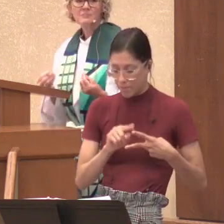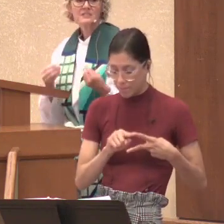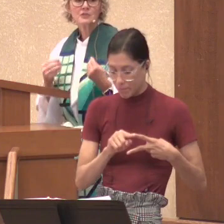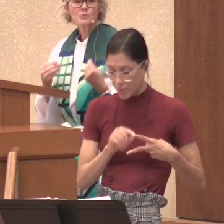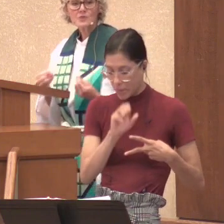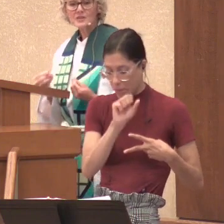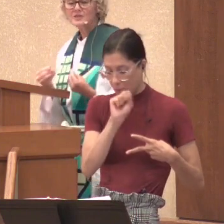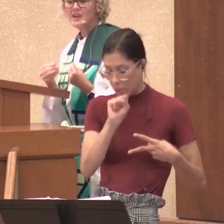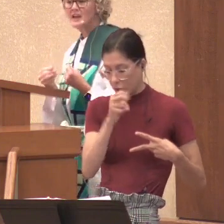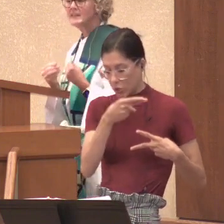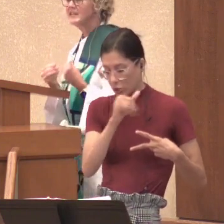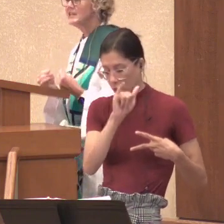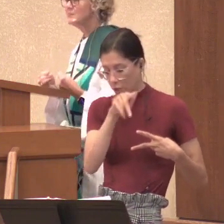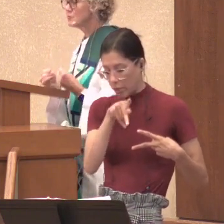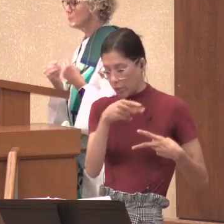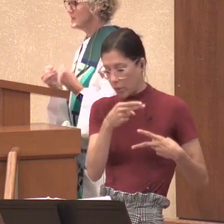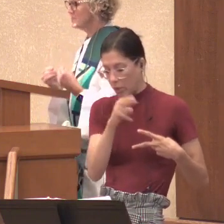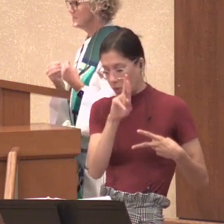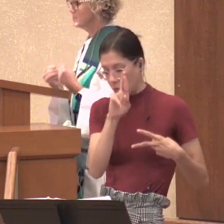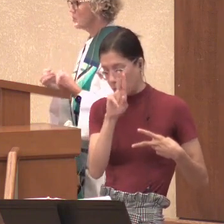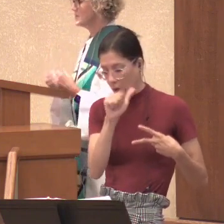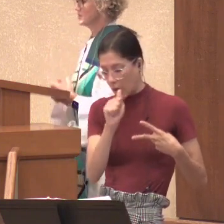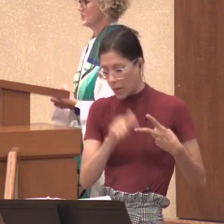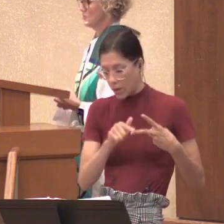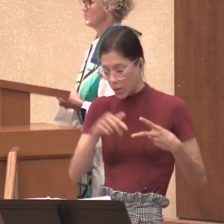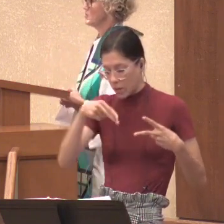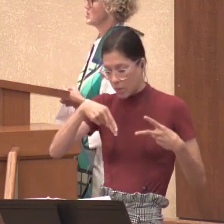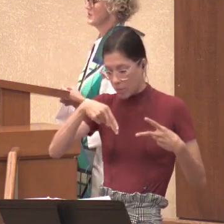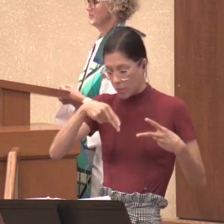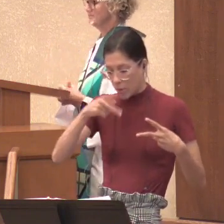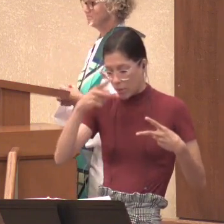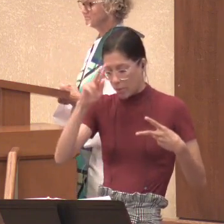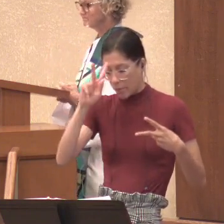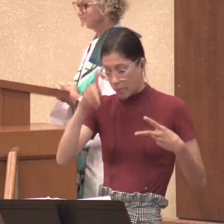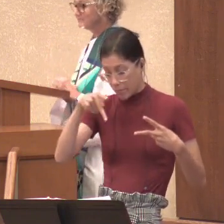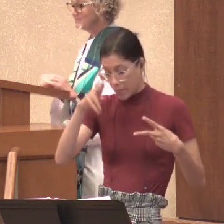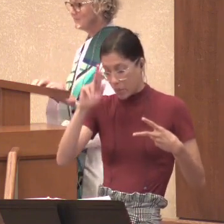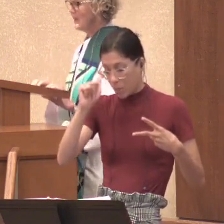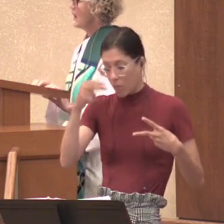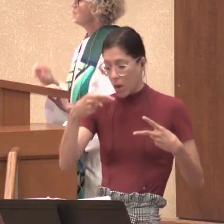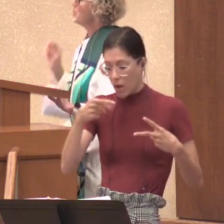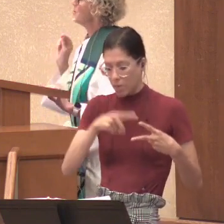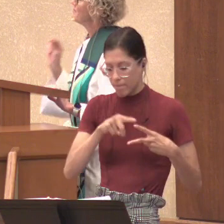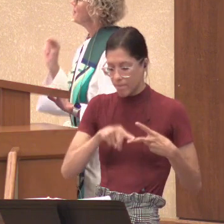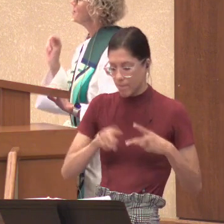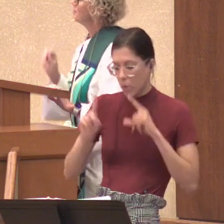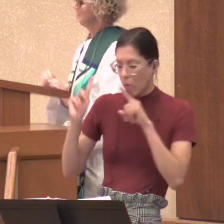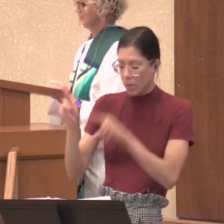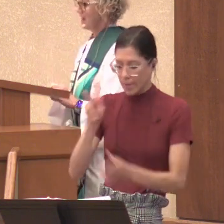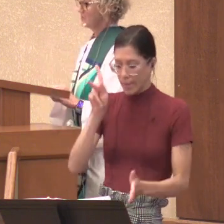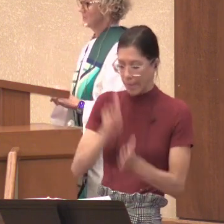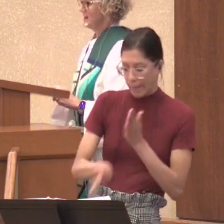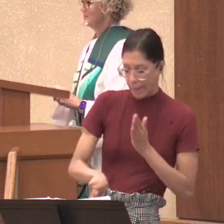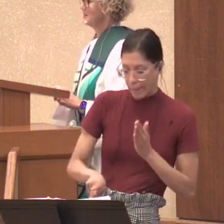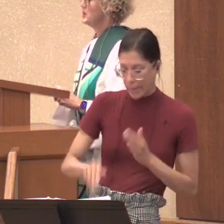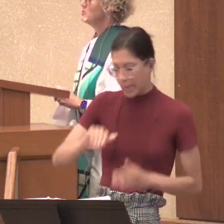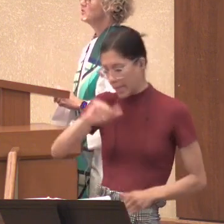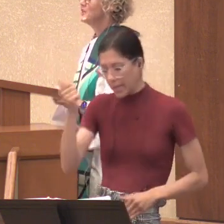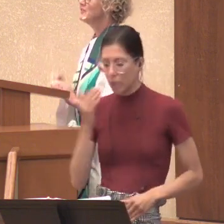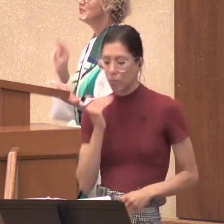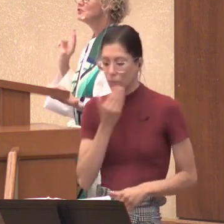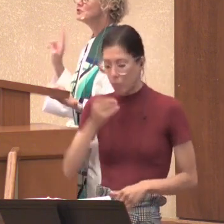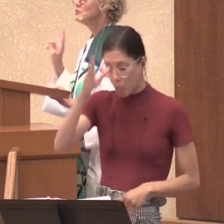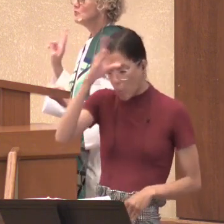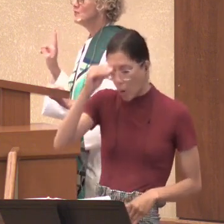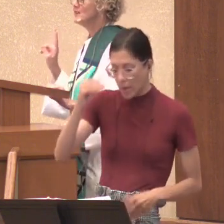ordered them to get rid of any Hebrew baby boys that were born. But what Pharaoh didn't count on was